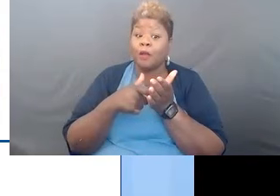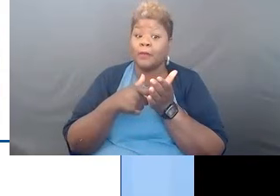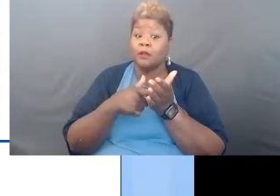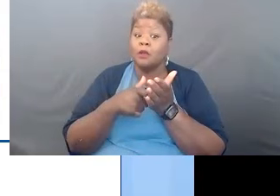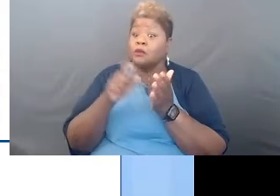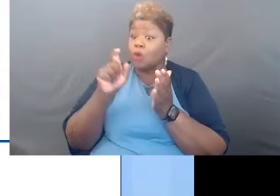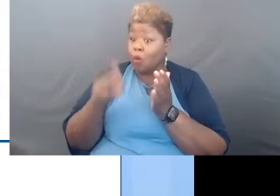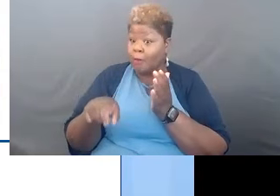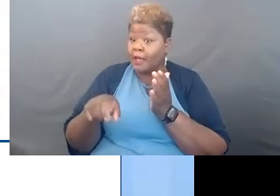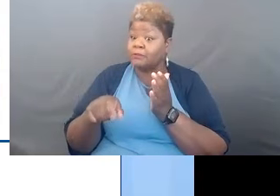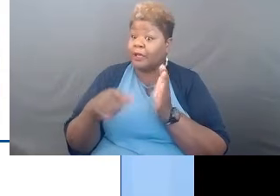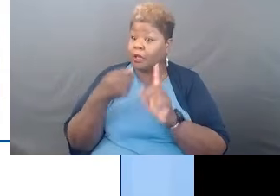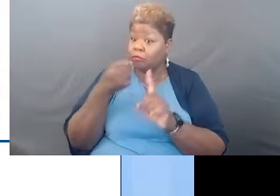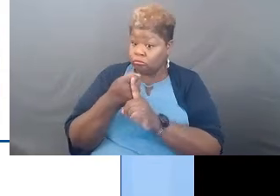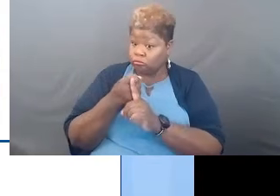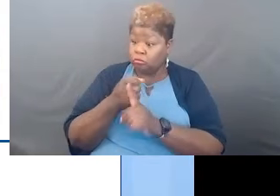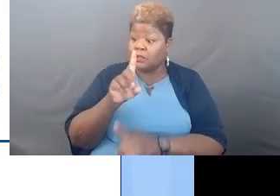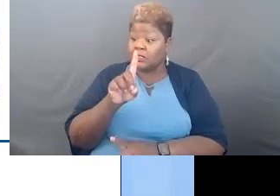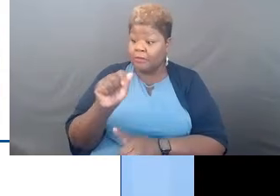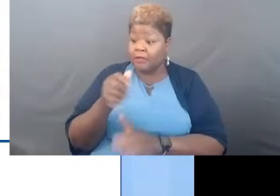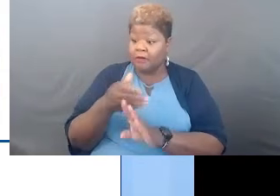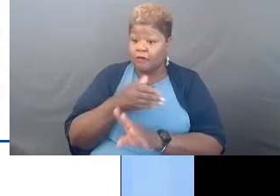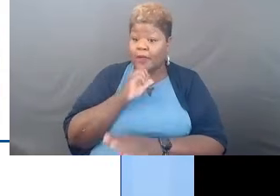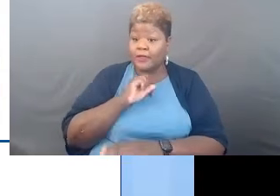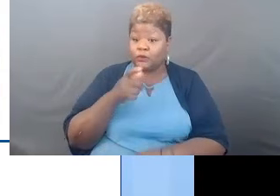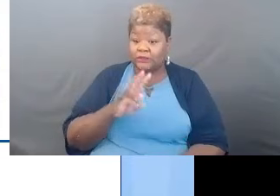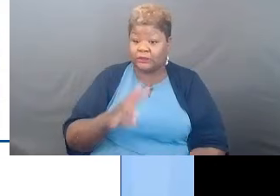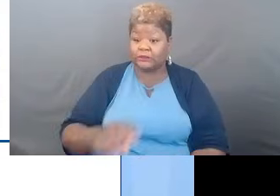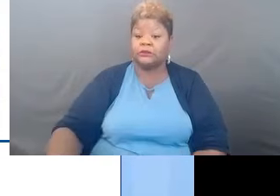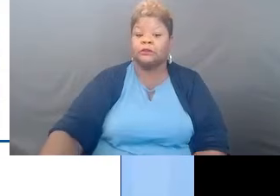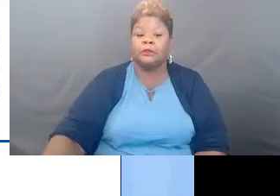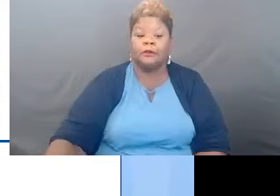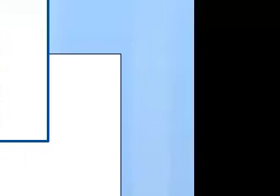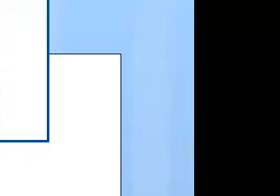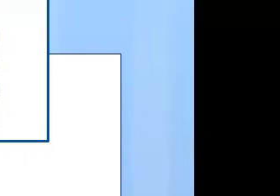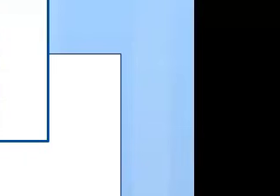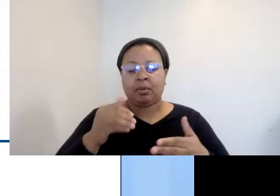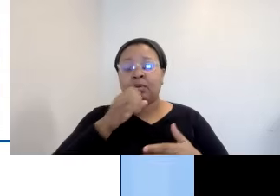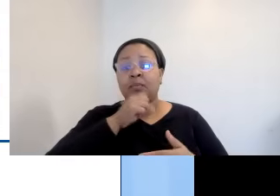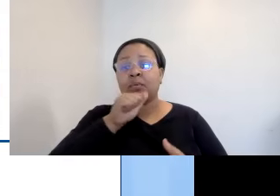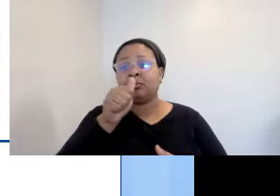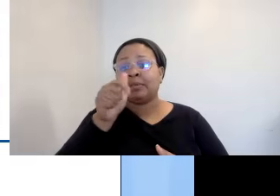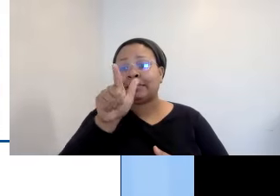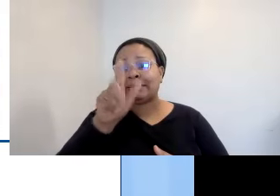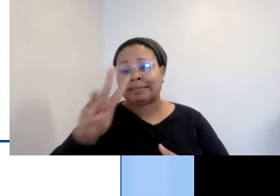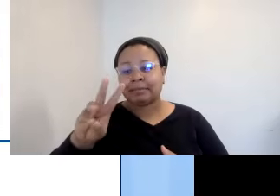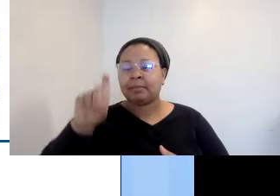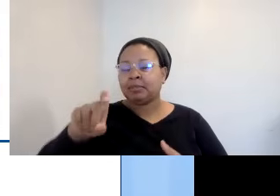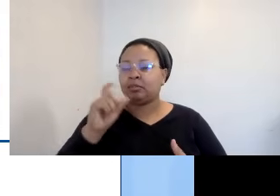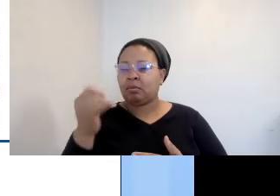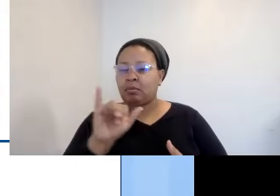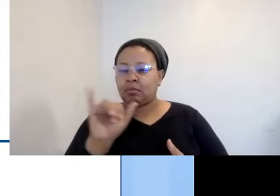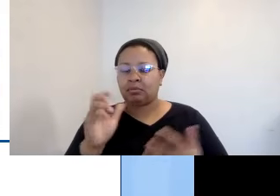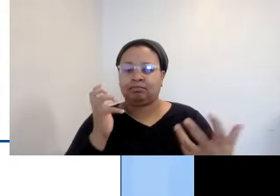only do you have to have an onset of disability prior to the age of 26, but you must also meet 1 of 3 criteria. Number